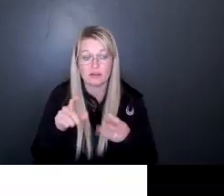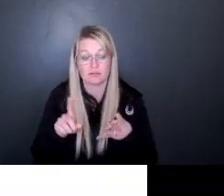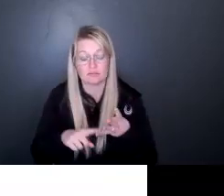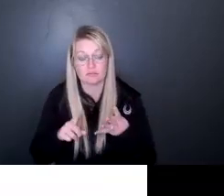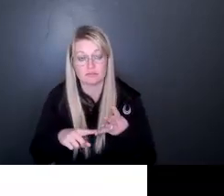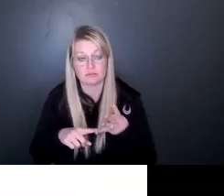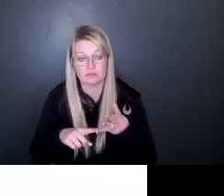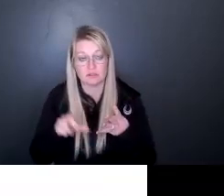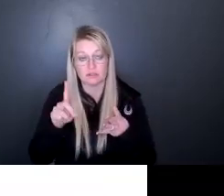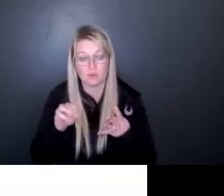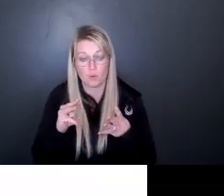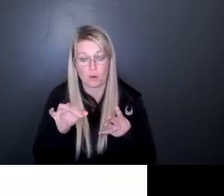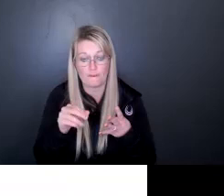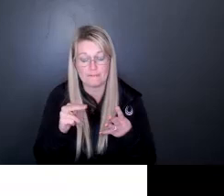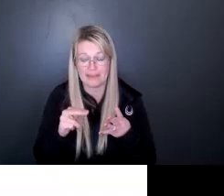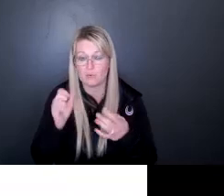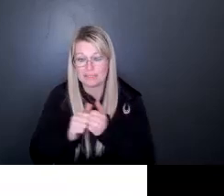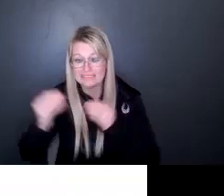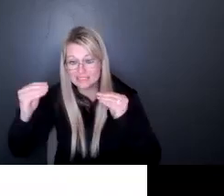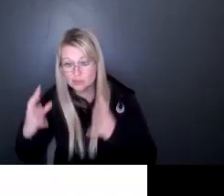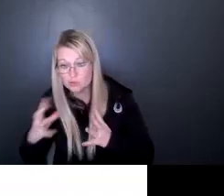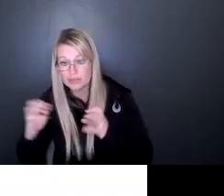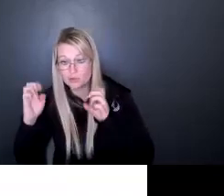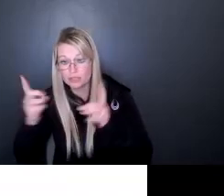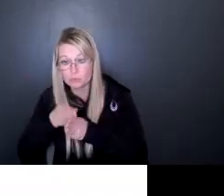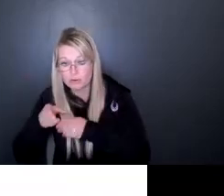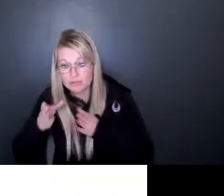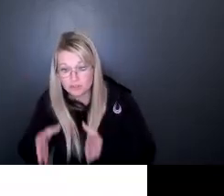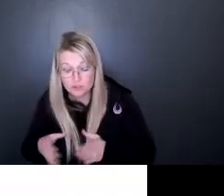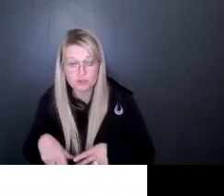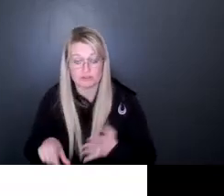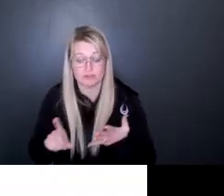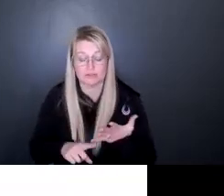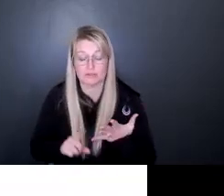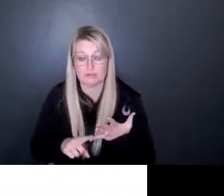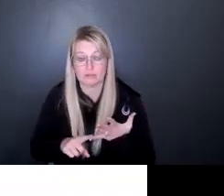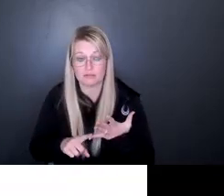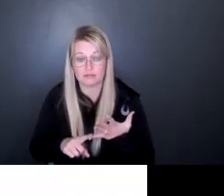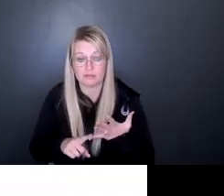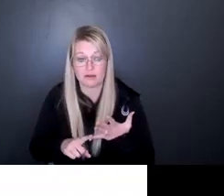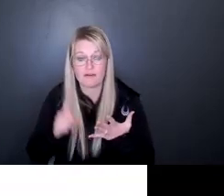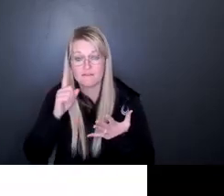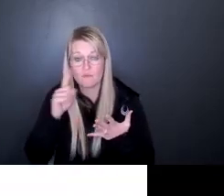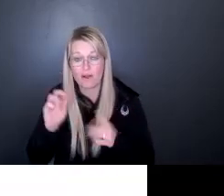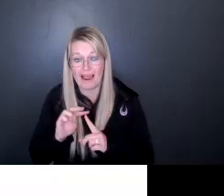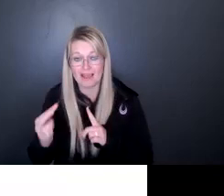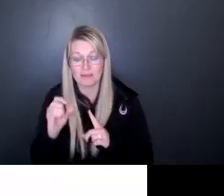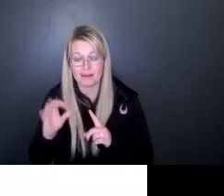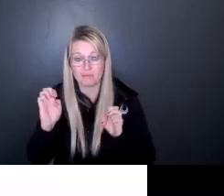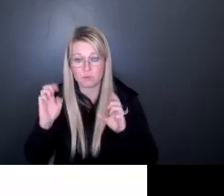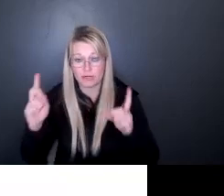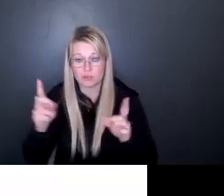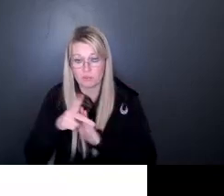in the domain concerning teachers and educational personnel, and 5 in the aspect of education